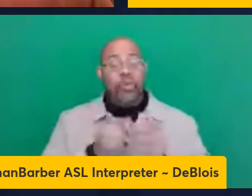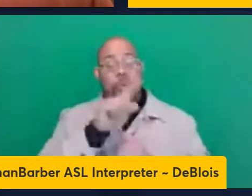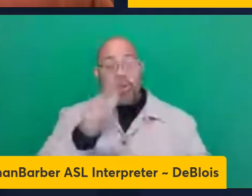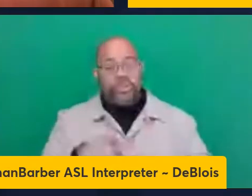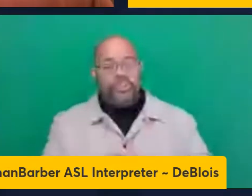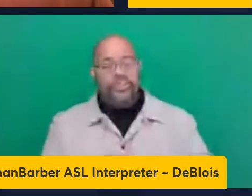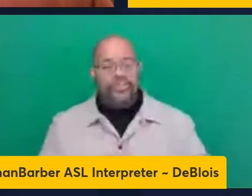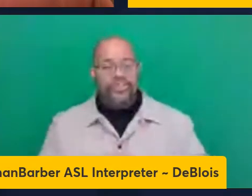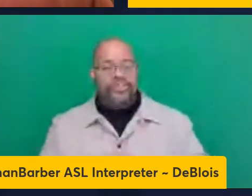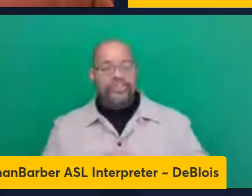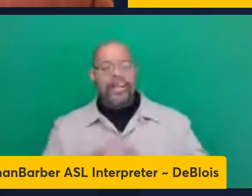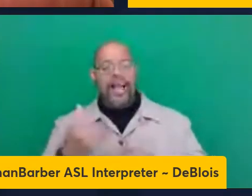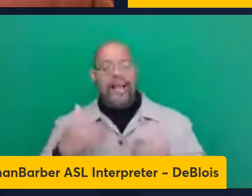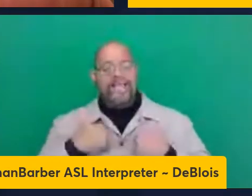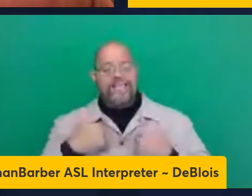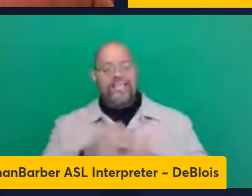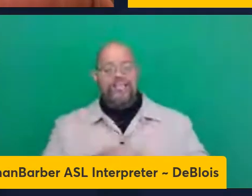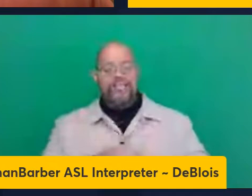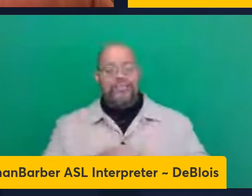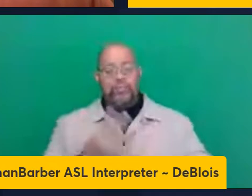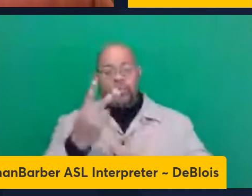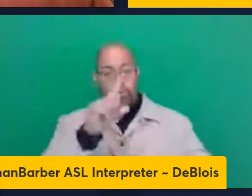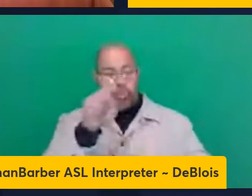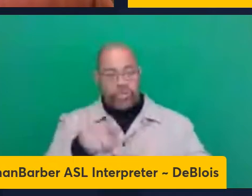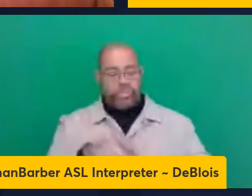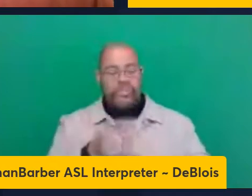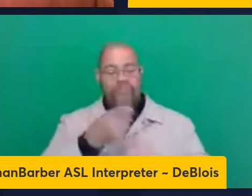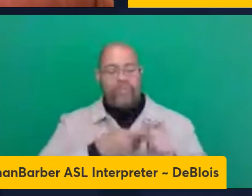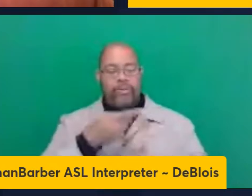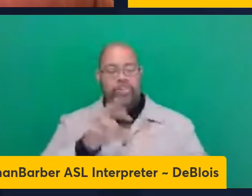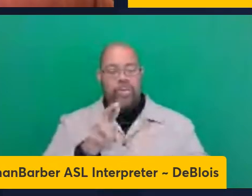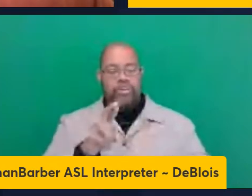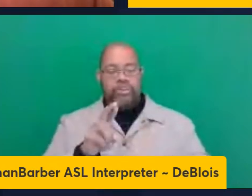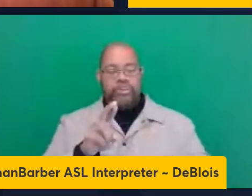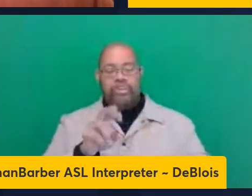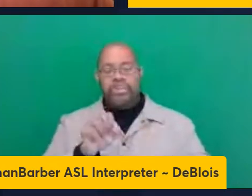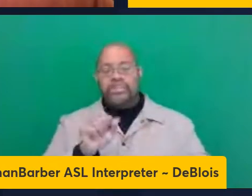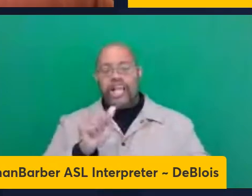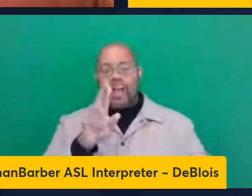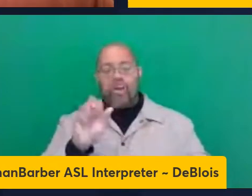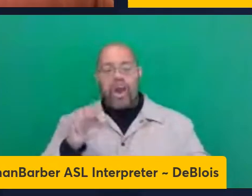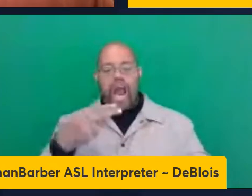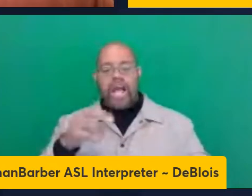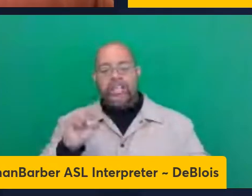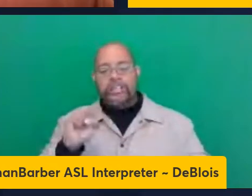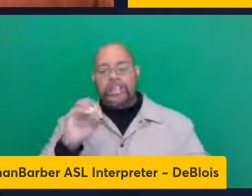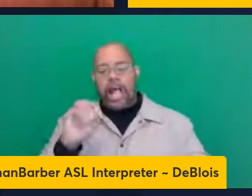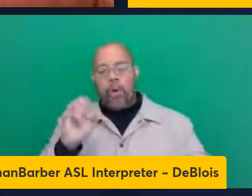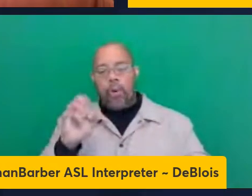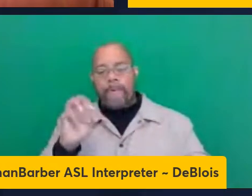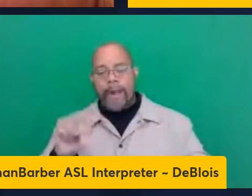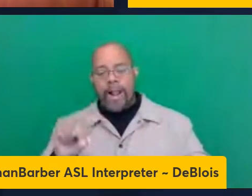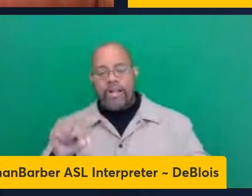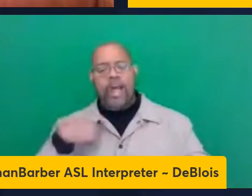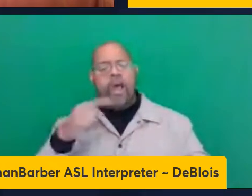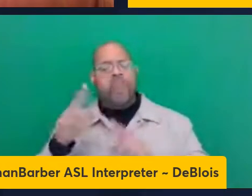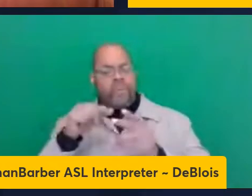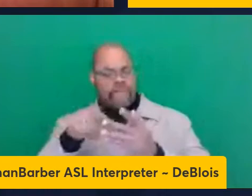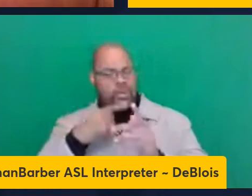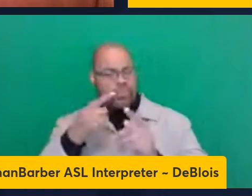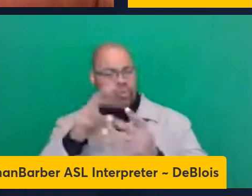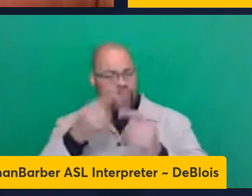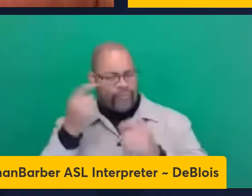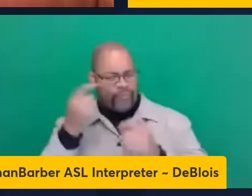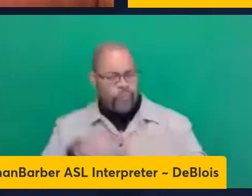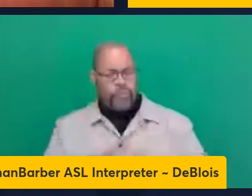questions. We have two questions from Dr. Sarah Suleiman. So I'm going to read the first question to you. It